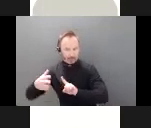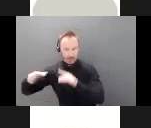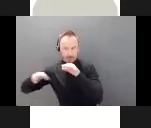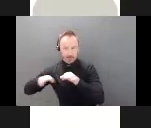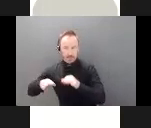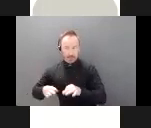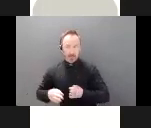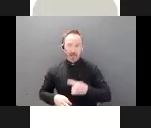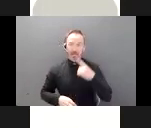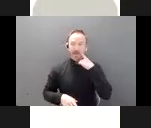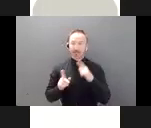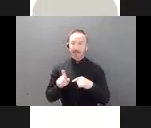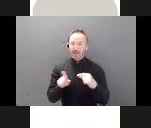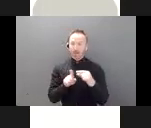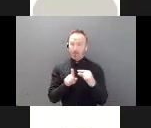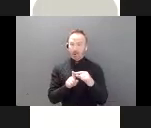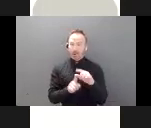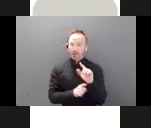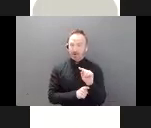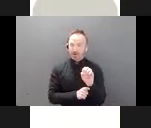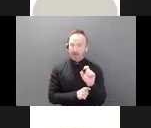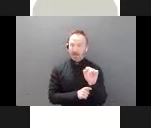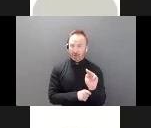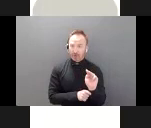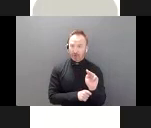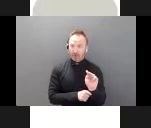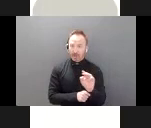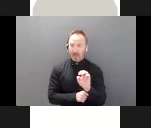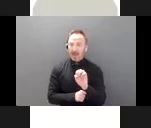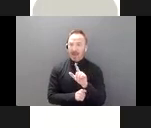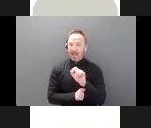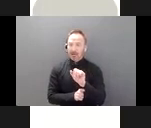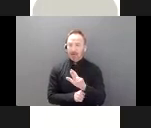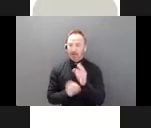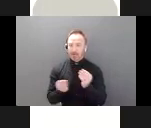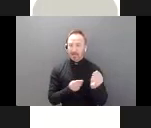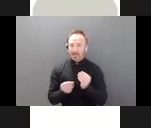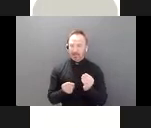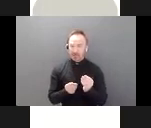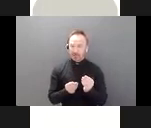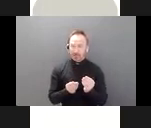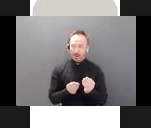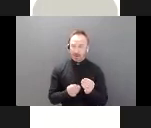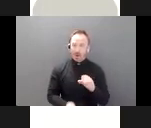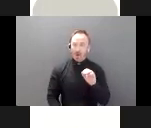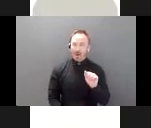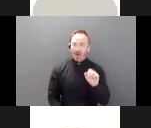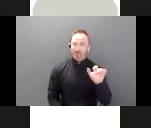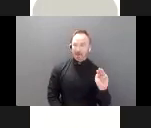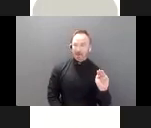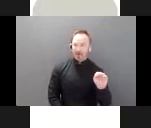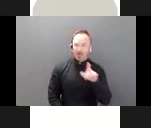the term elder mediation, the name for it, is something that OAFM is having a